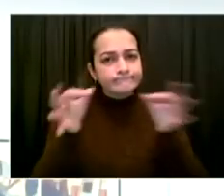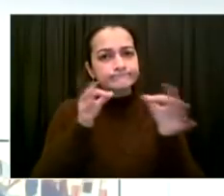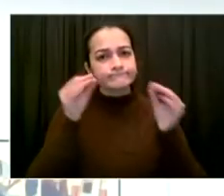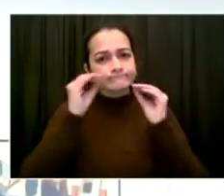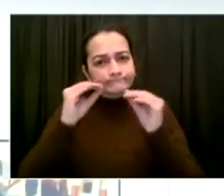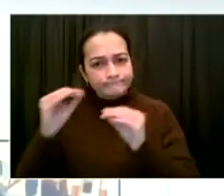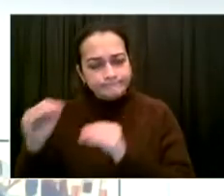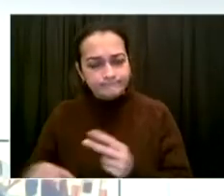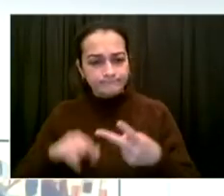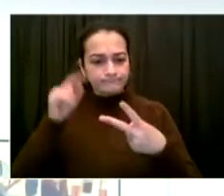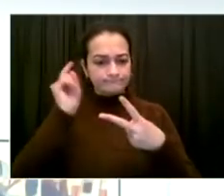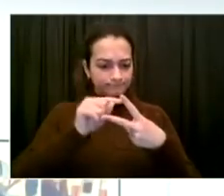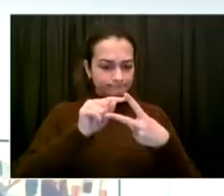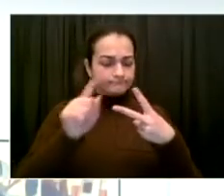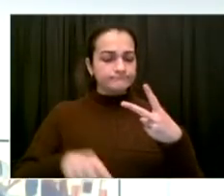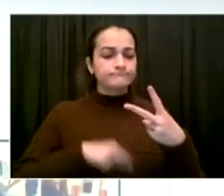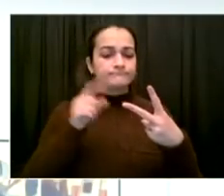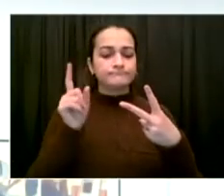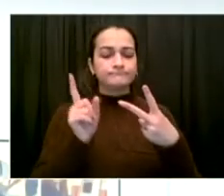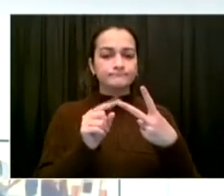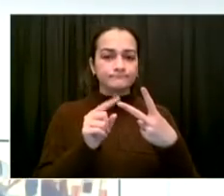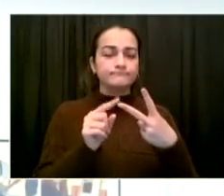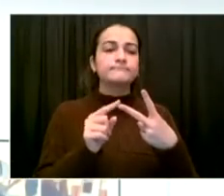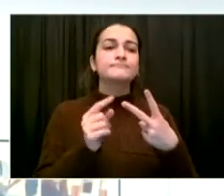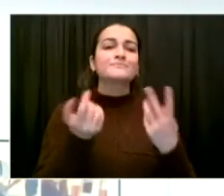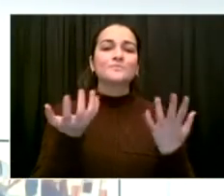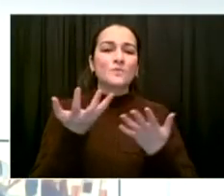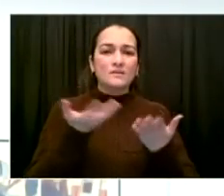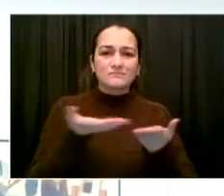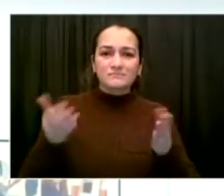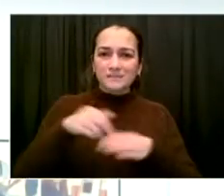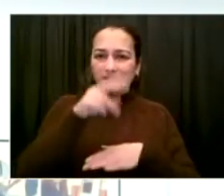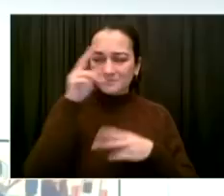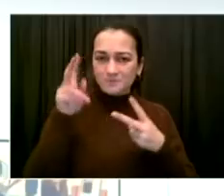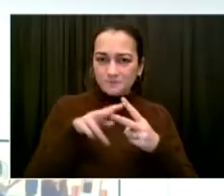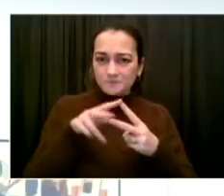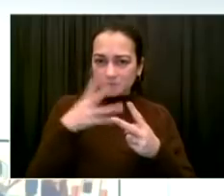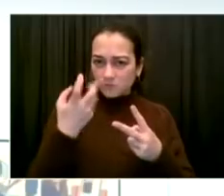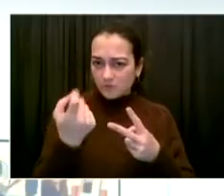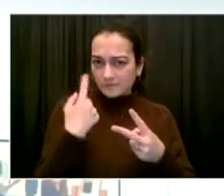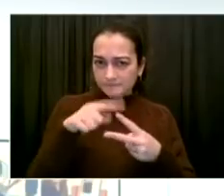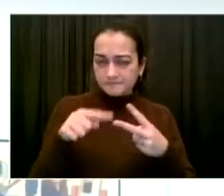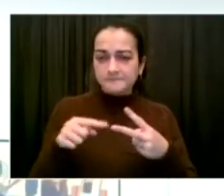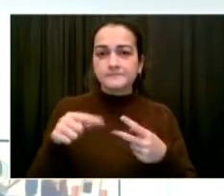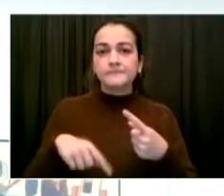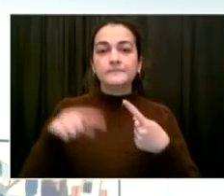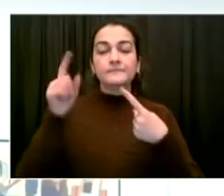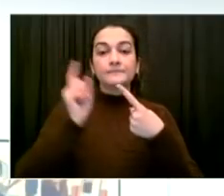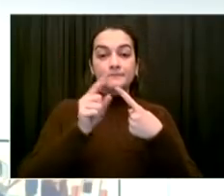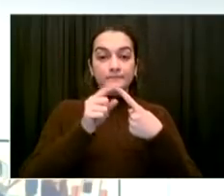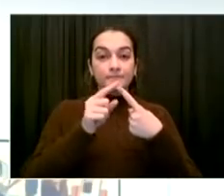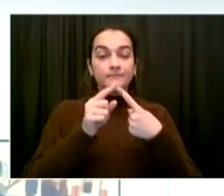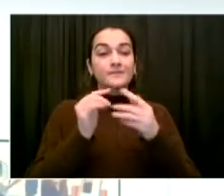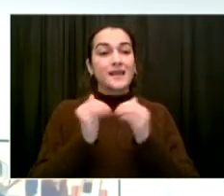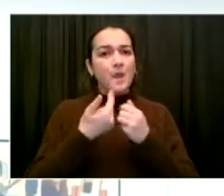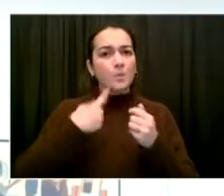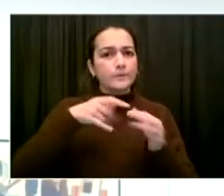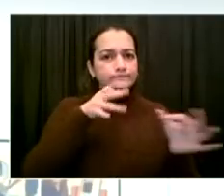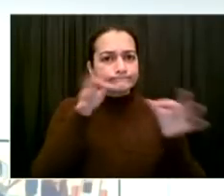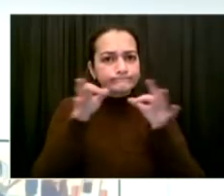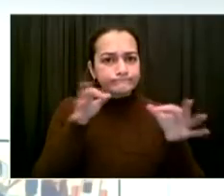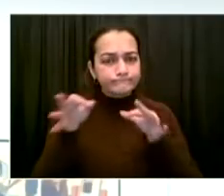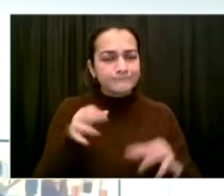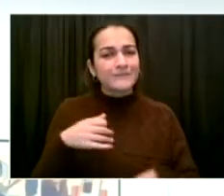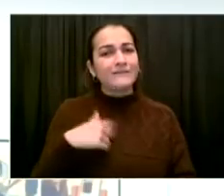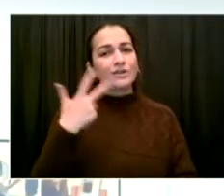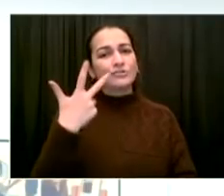first part of it, we communicate on at least three levels. First is with the general public, not just